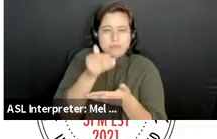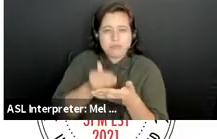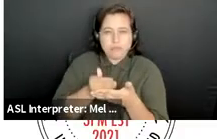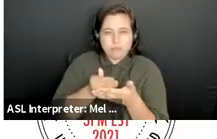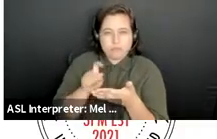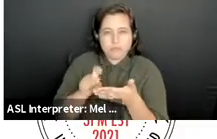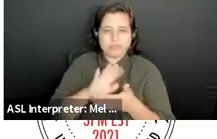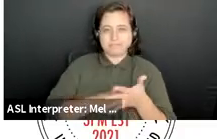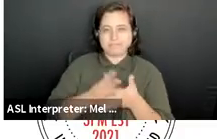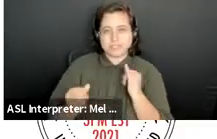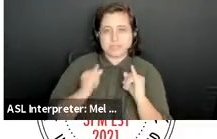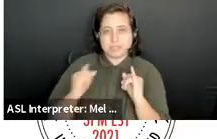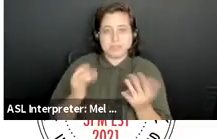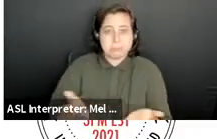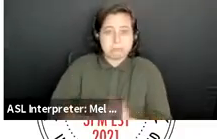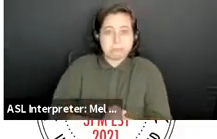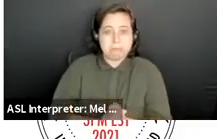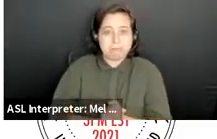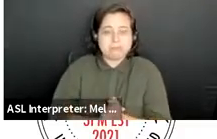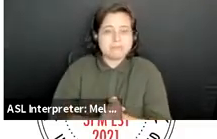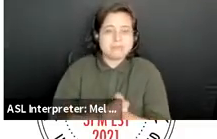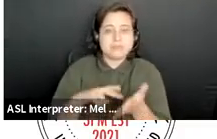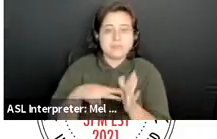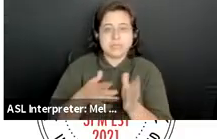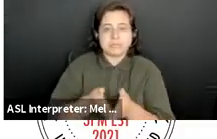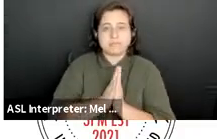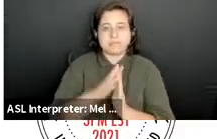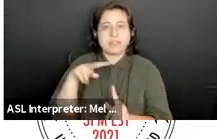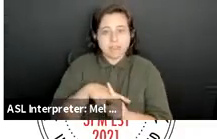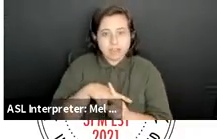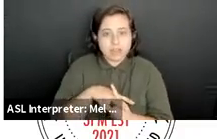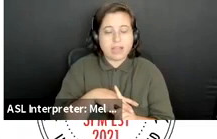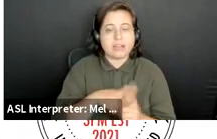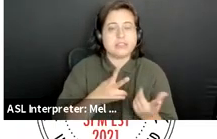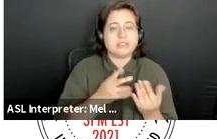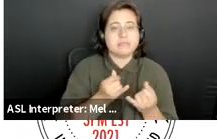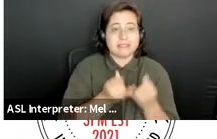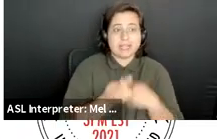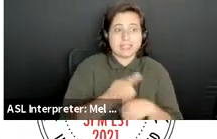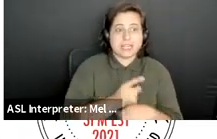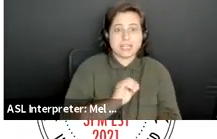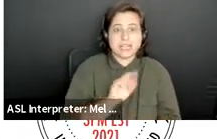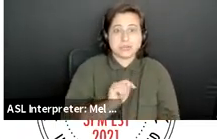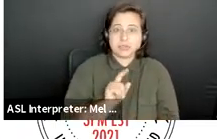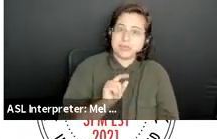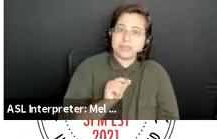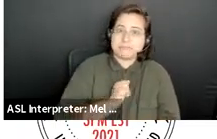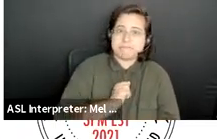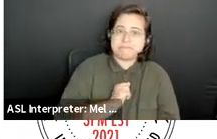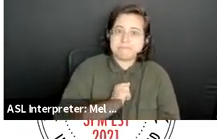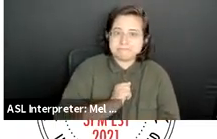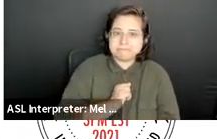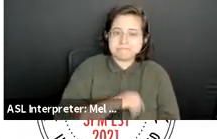to schedule the interview, in which case the petition needs to be filed no later than October 20th.